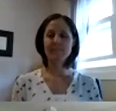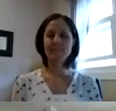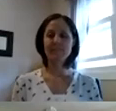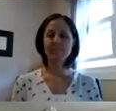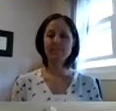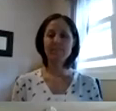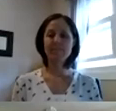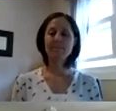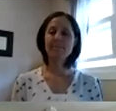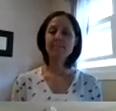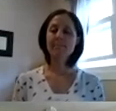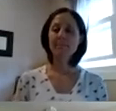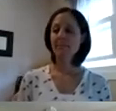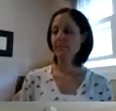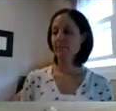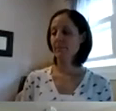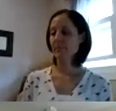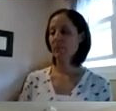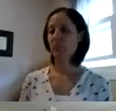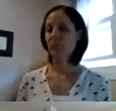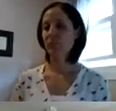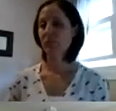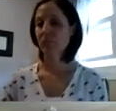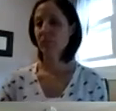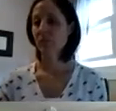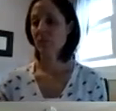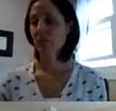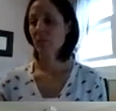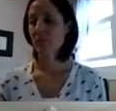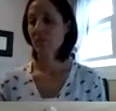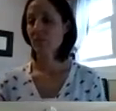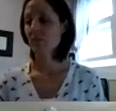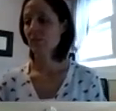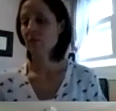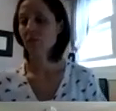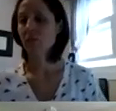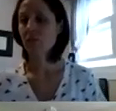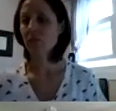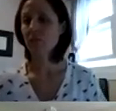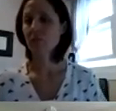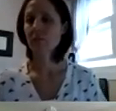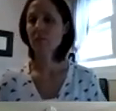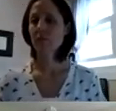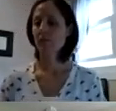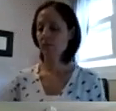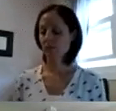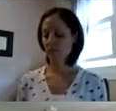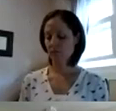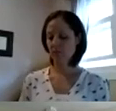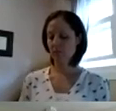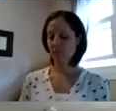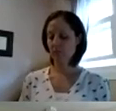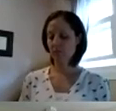making, or things like that that include community members, then the organization would be responsible for